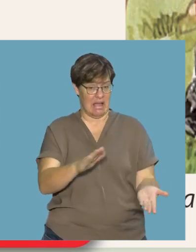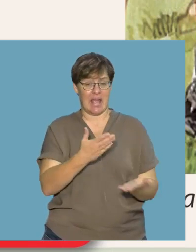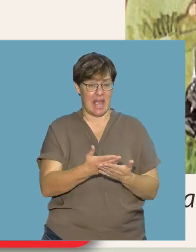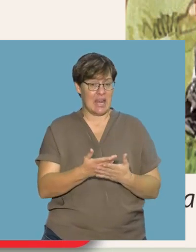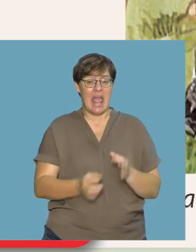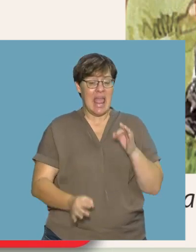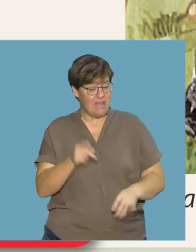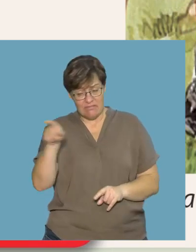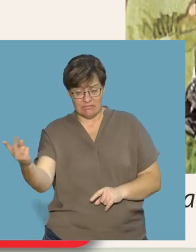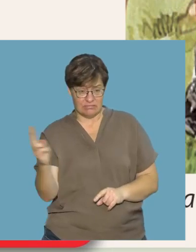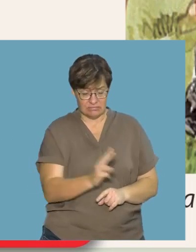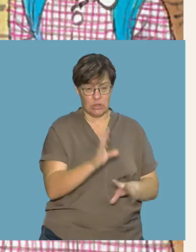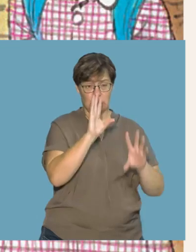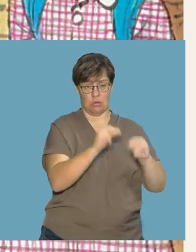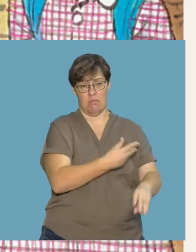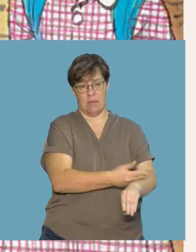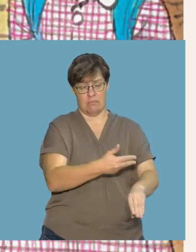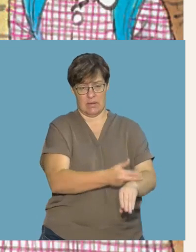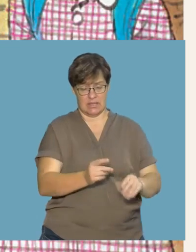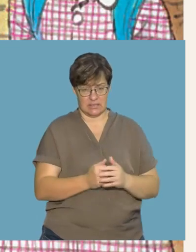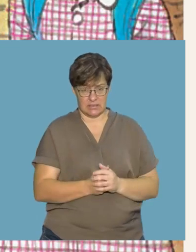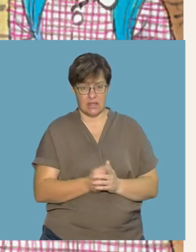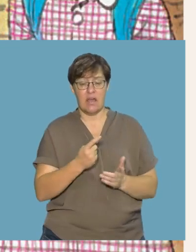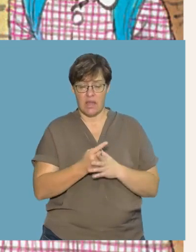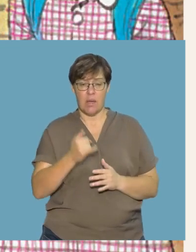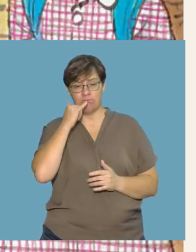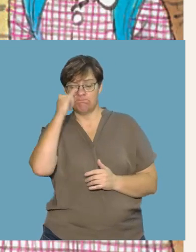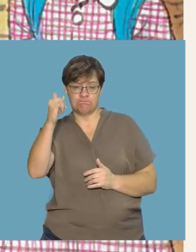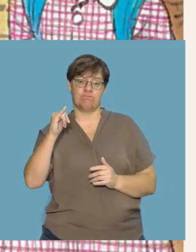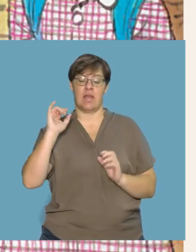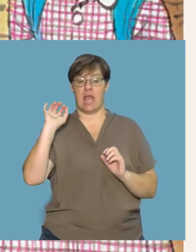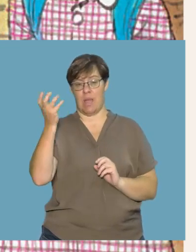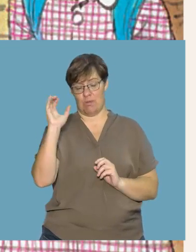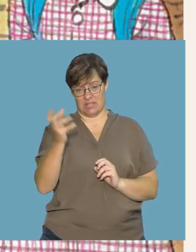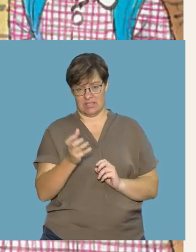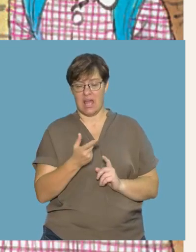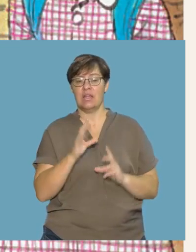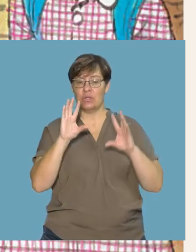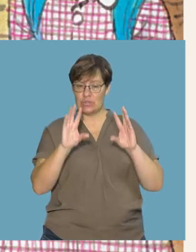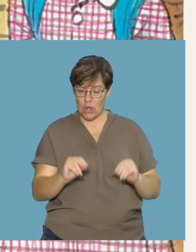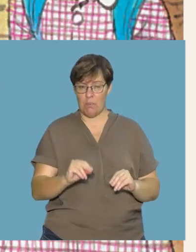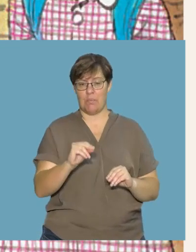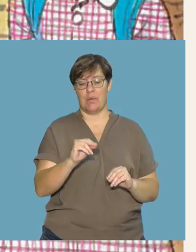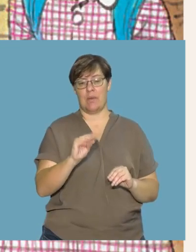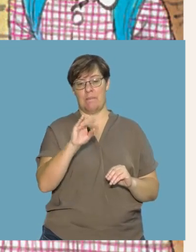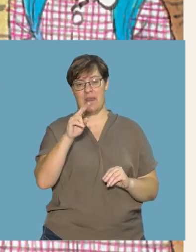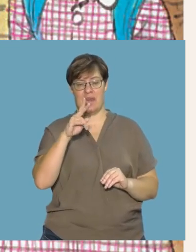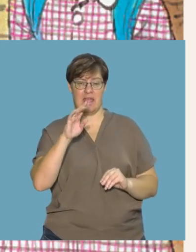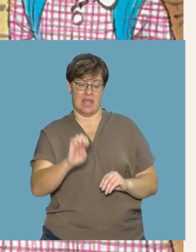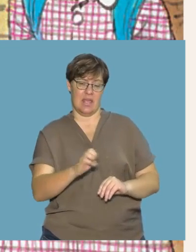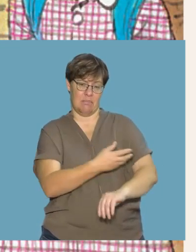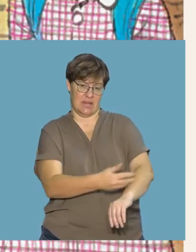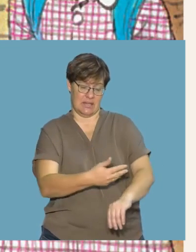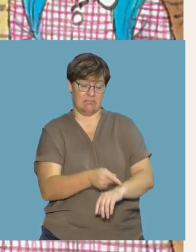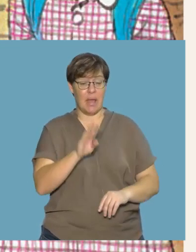not stopped his bleeding. The girls called for an ambulance and then managed to stop Benny's bleeding. Benny was lucky that the 2